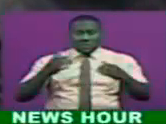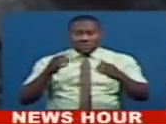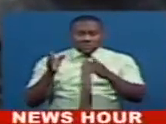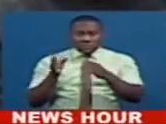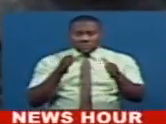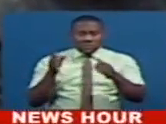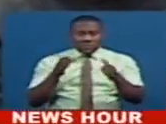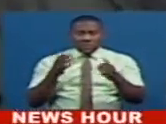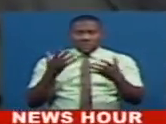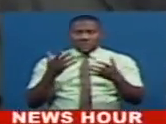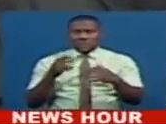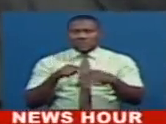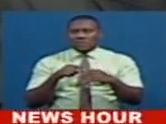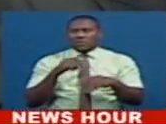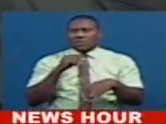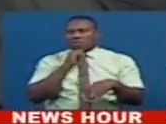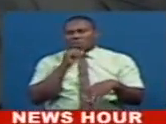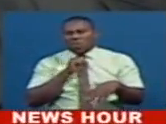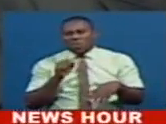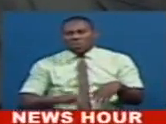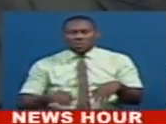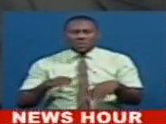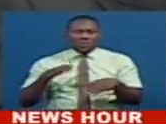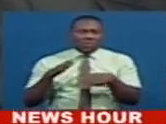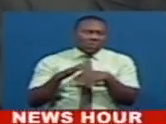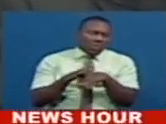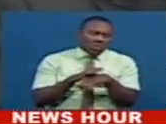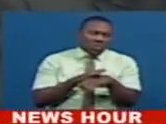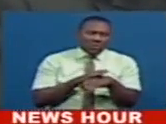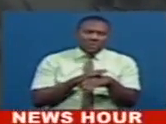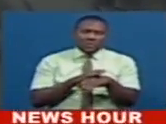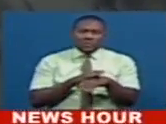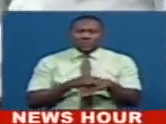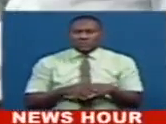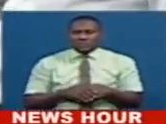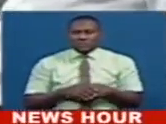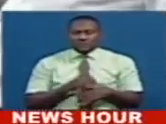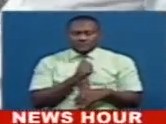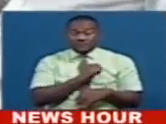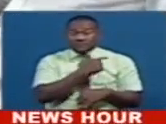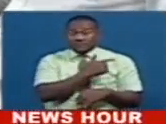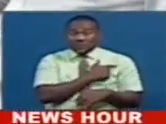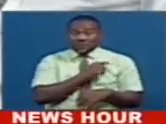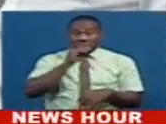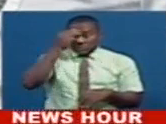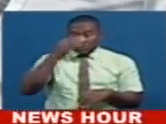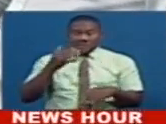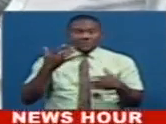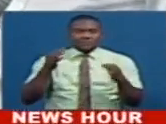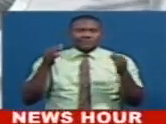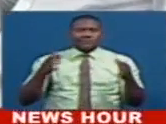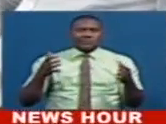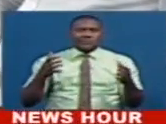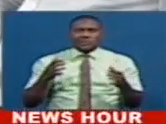system while removing the flawed manual processes in place at the moment. The Attorney General and Minister for Justice,